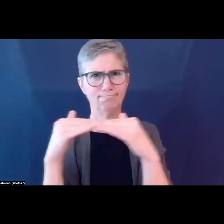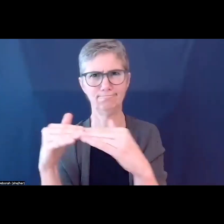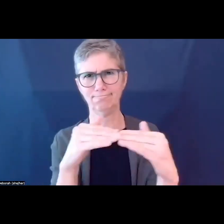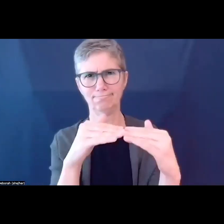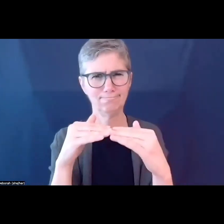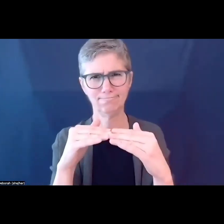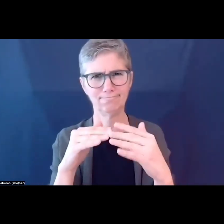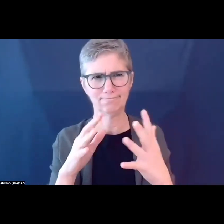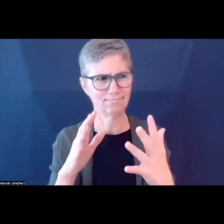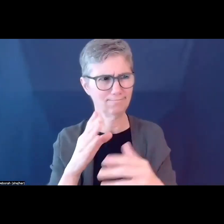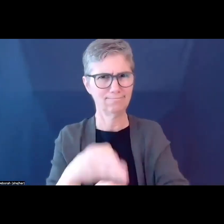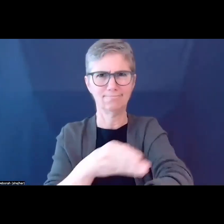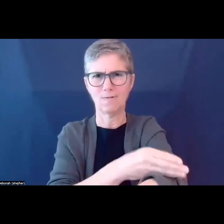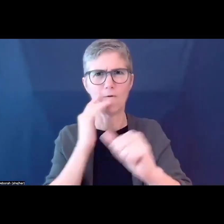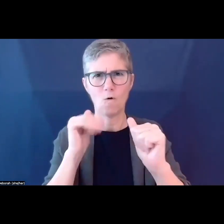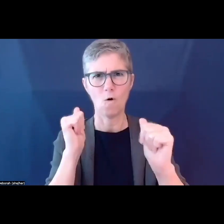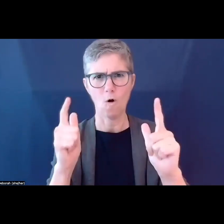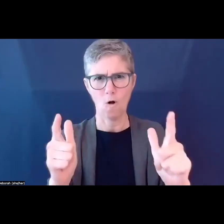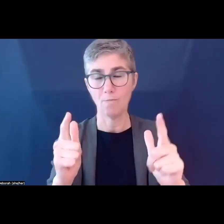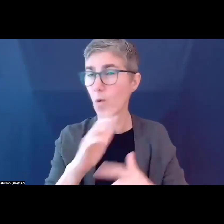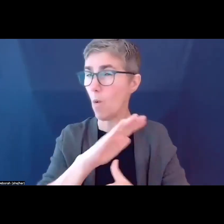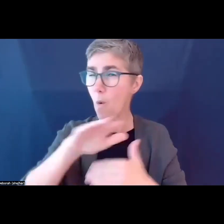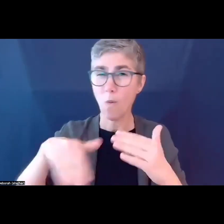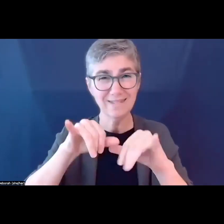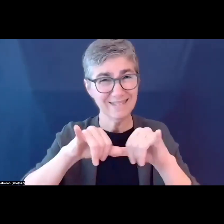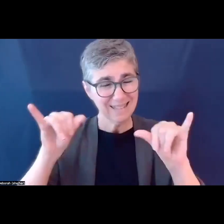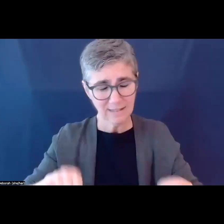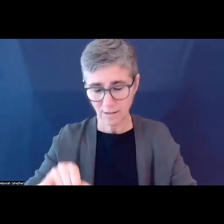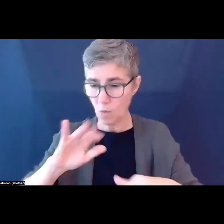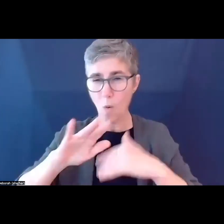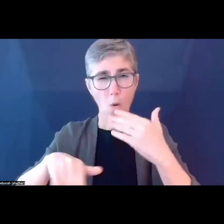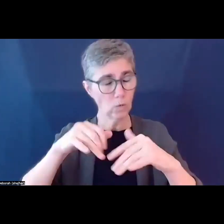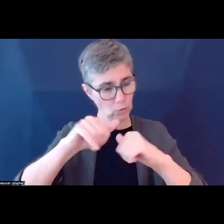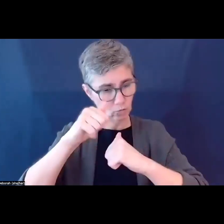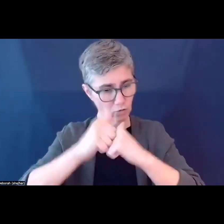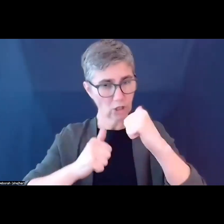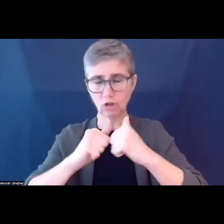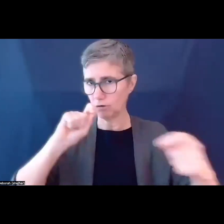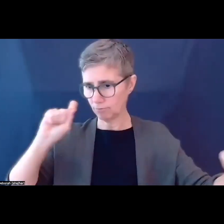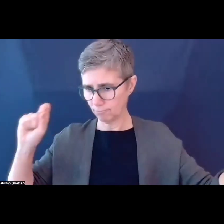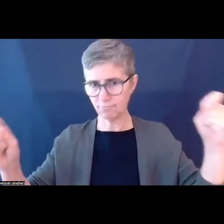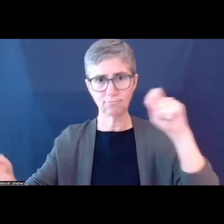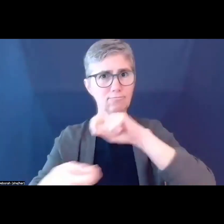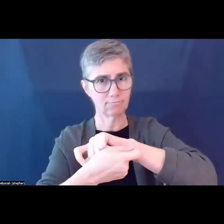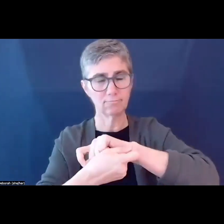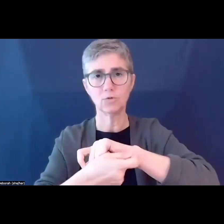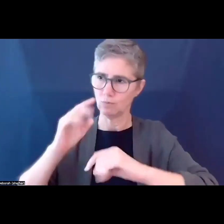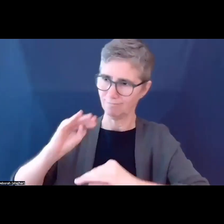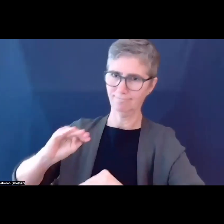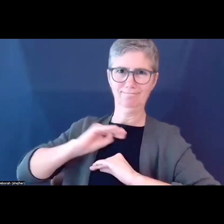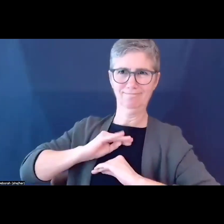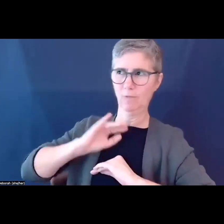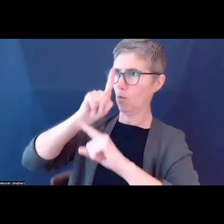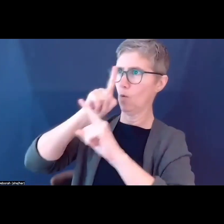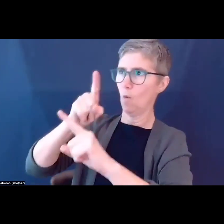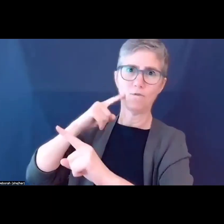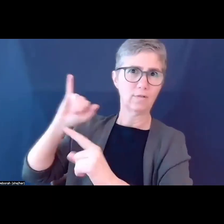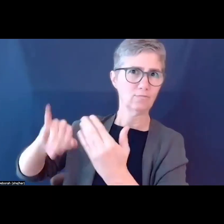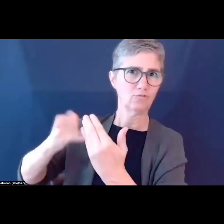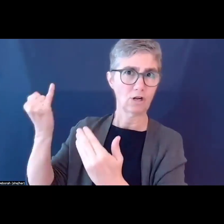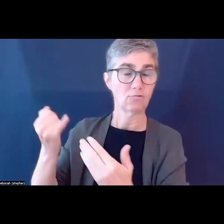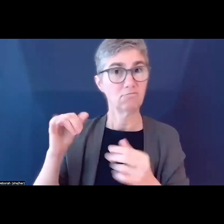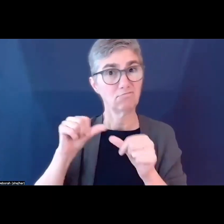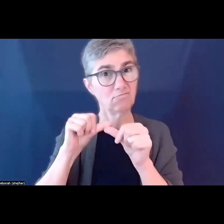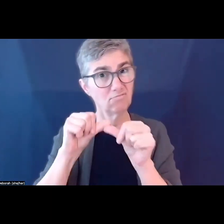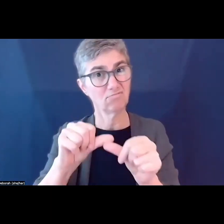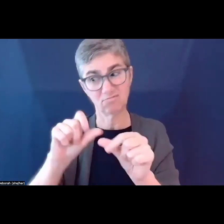literally revamped our whole schedule system and the structure of our unit to meet the goals of this project. And it has lasted up